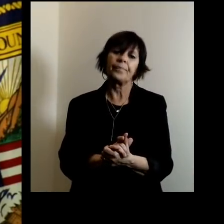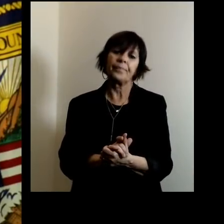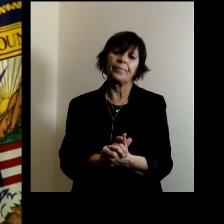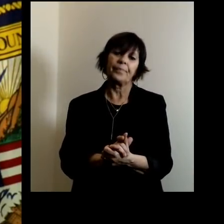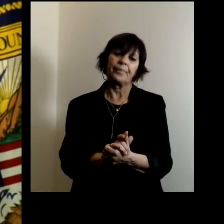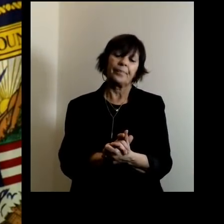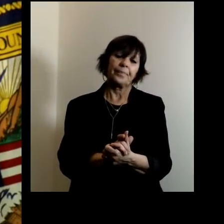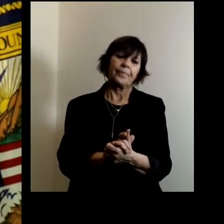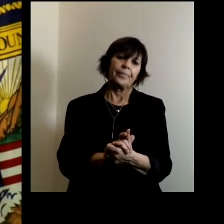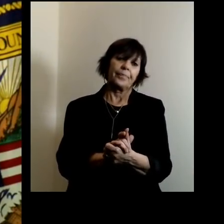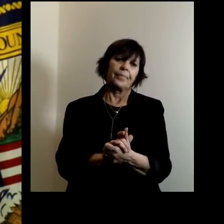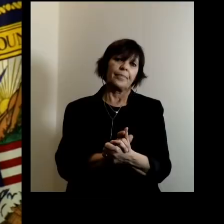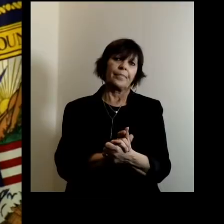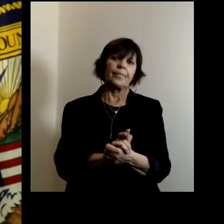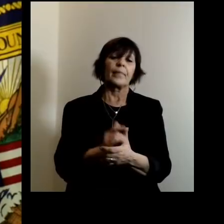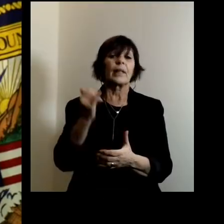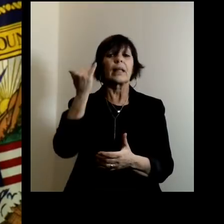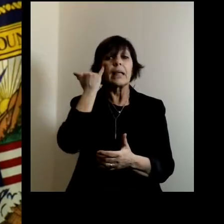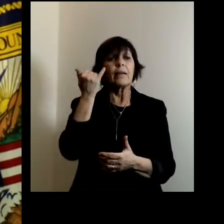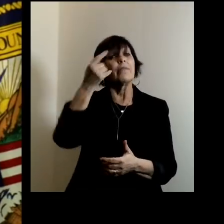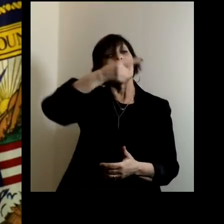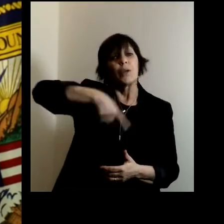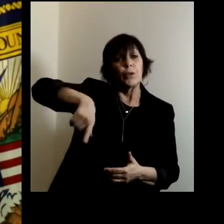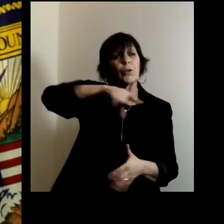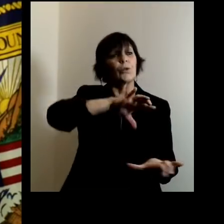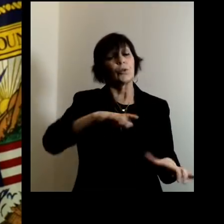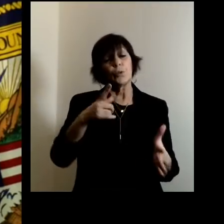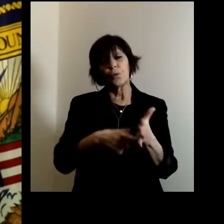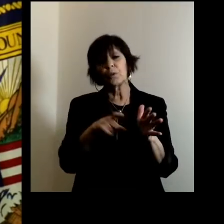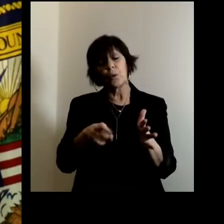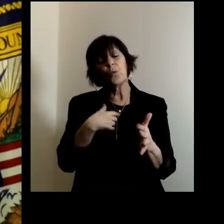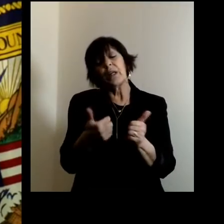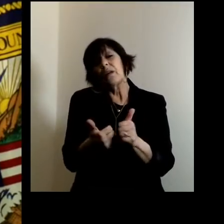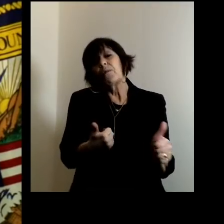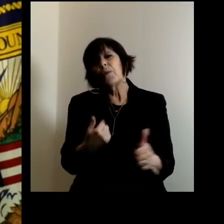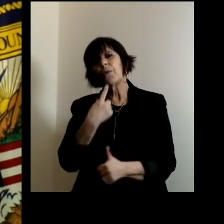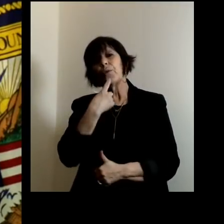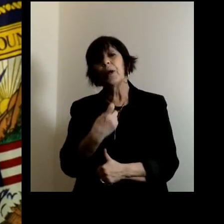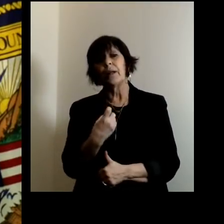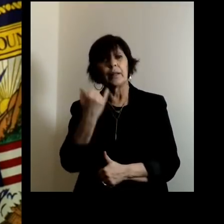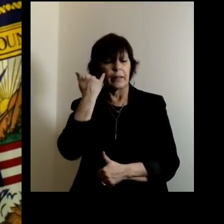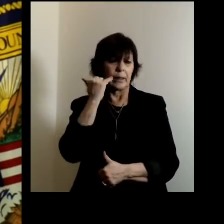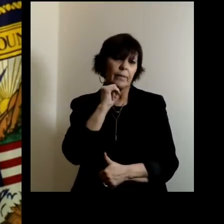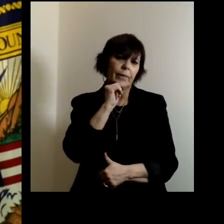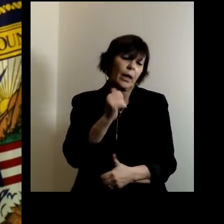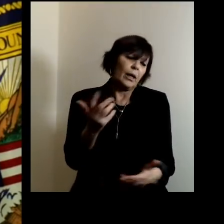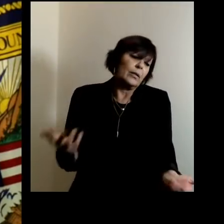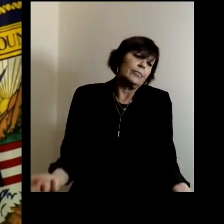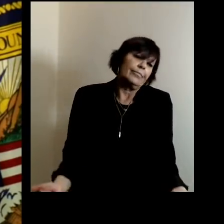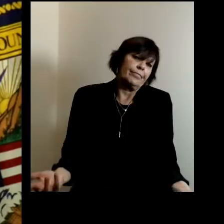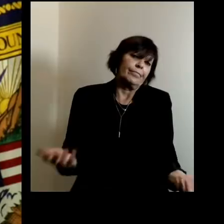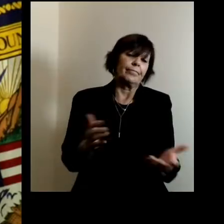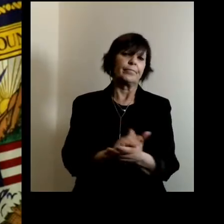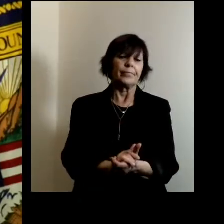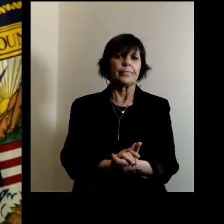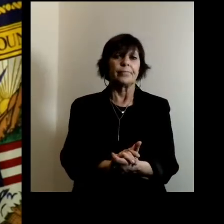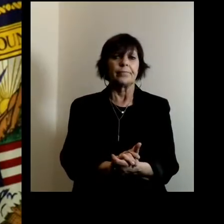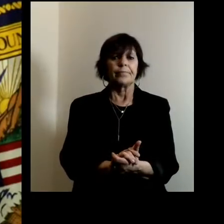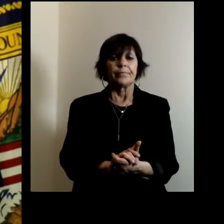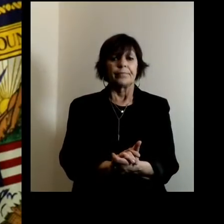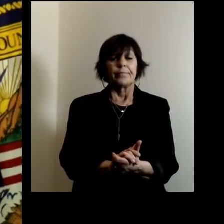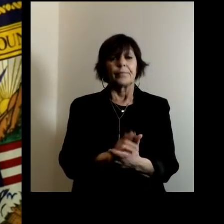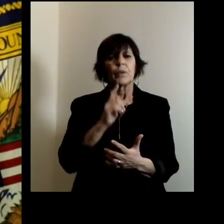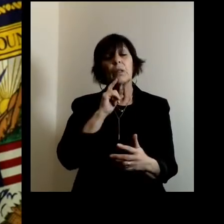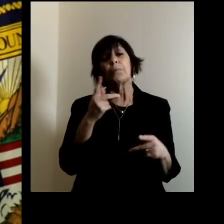greater community? And if we do that, I think we'll avoid the red. If we don't, we're going to be dealing with this potentially in a